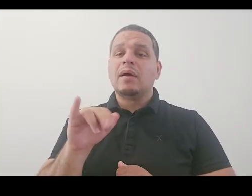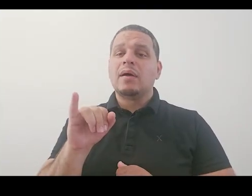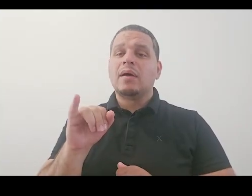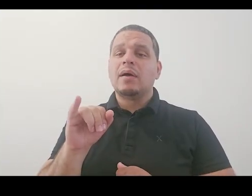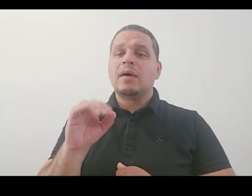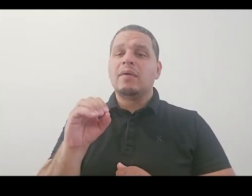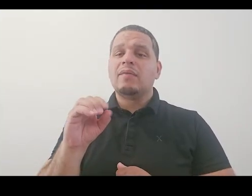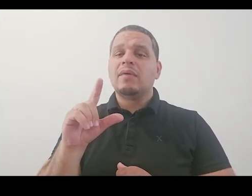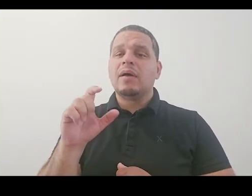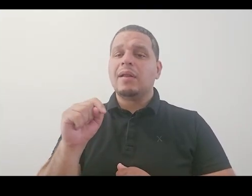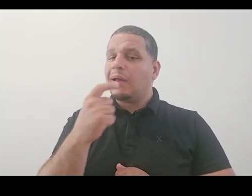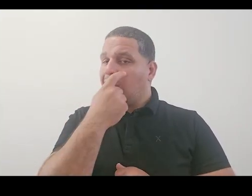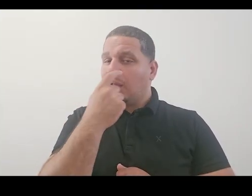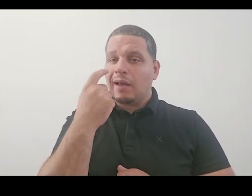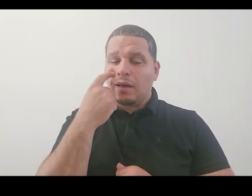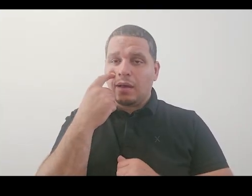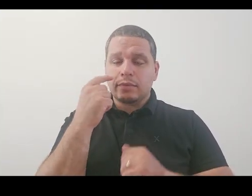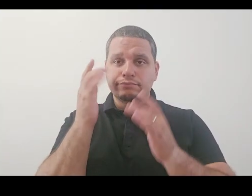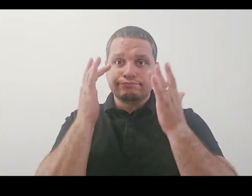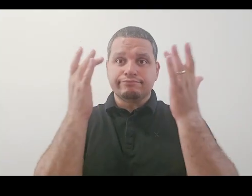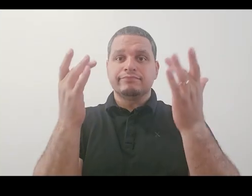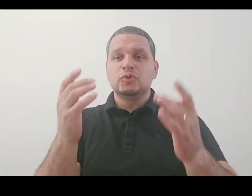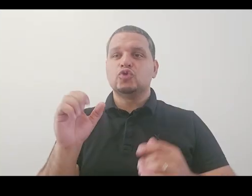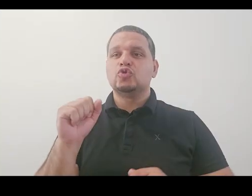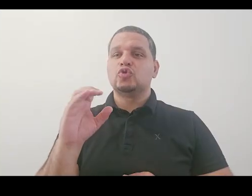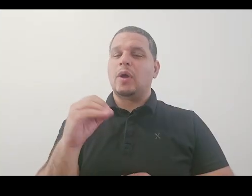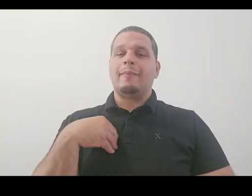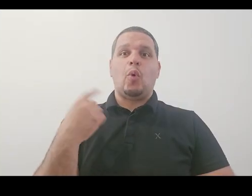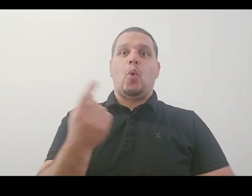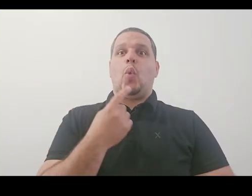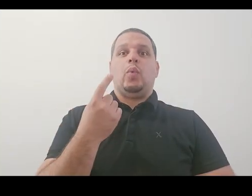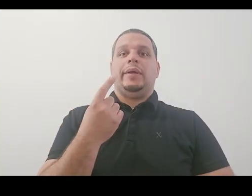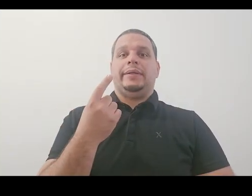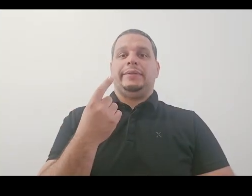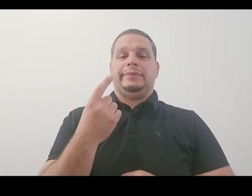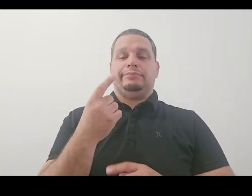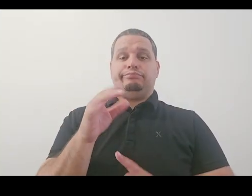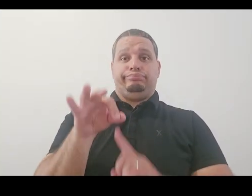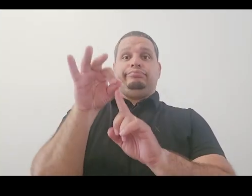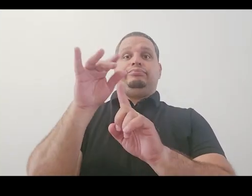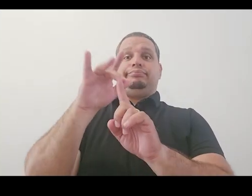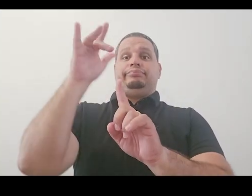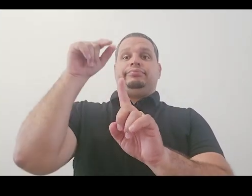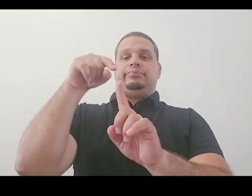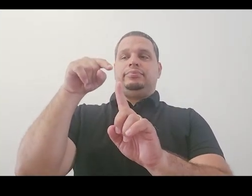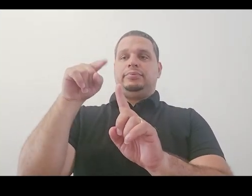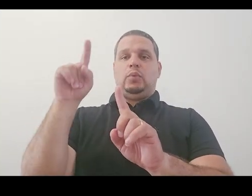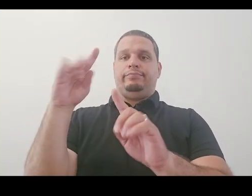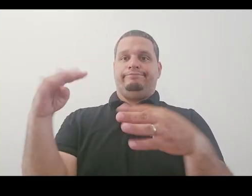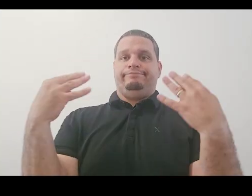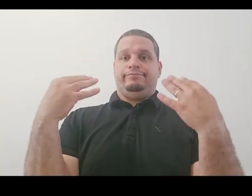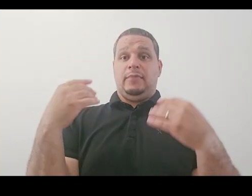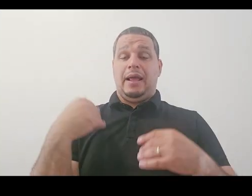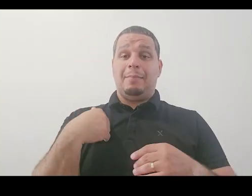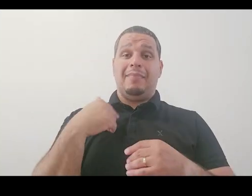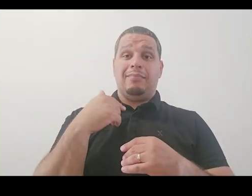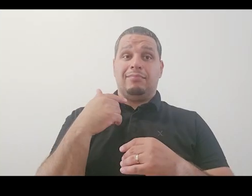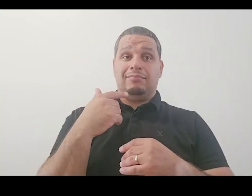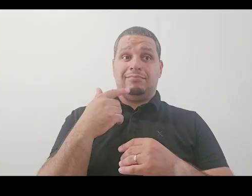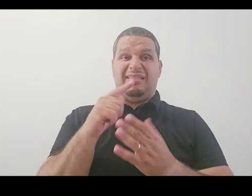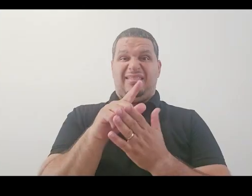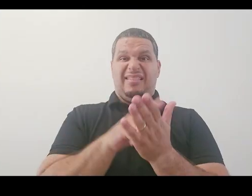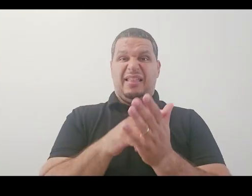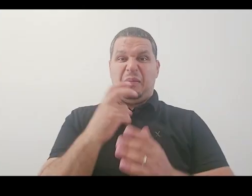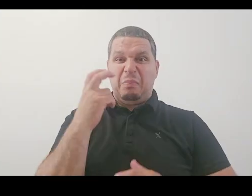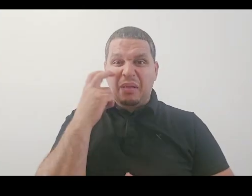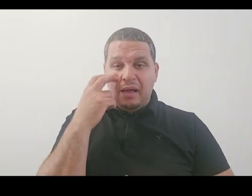And so it was always kind of like I was always kind of living on the periphery. And of course, because I'm legally blind,